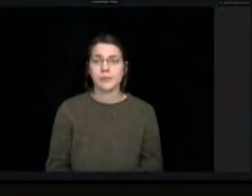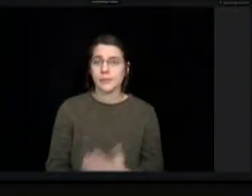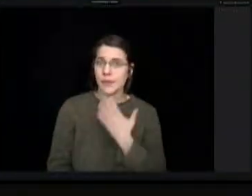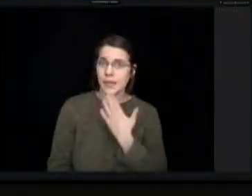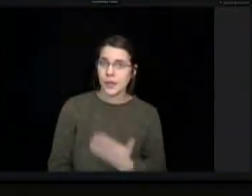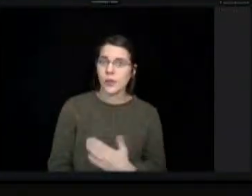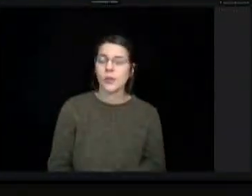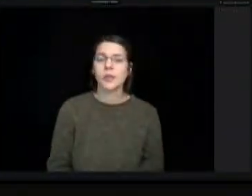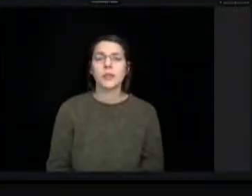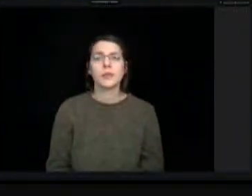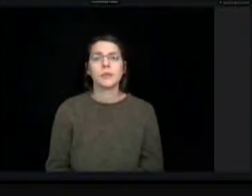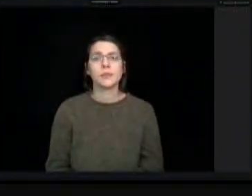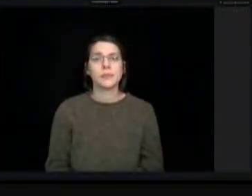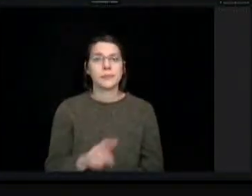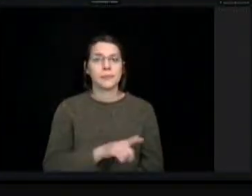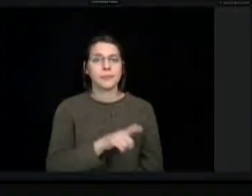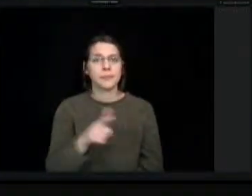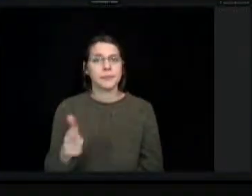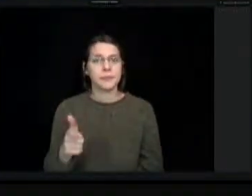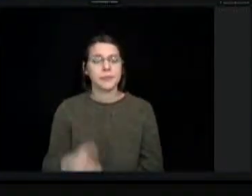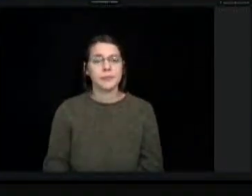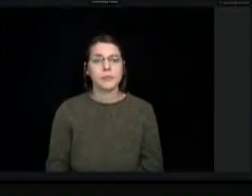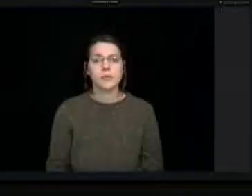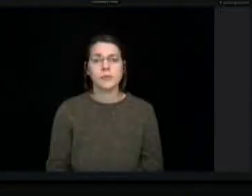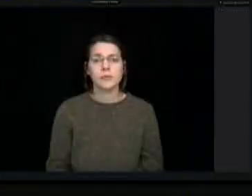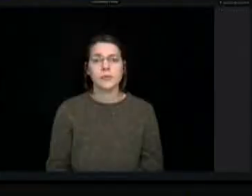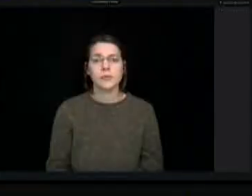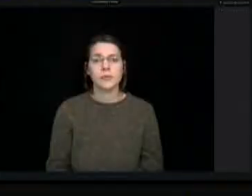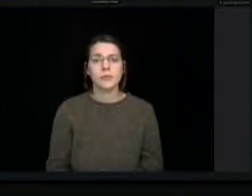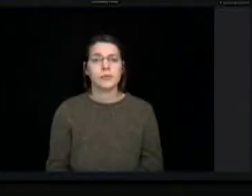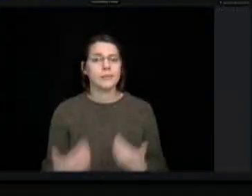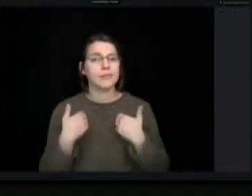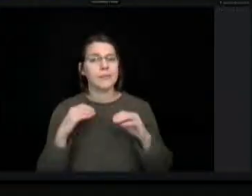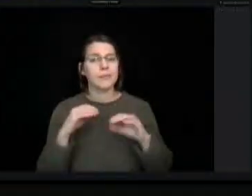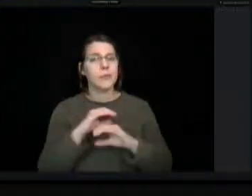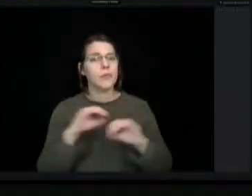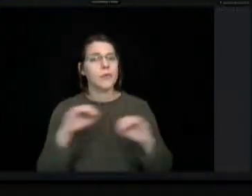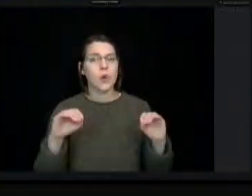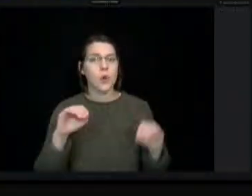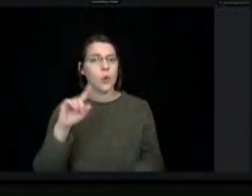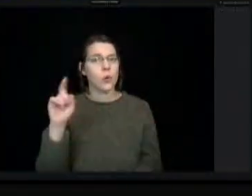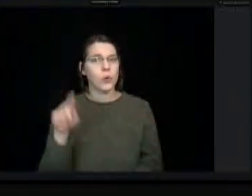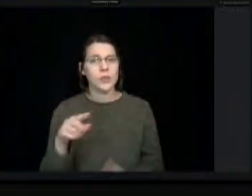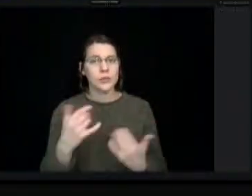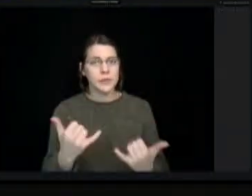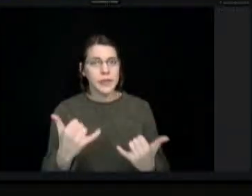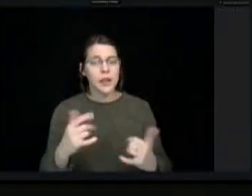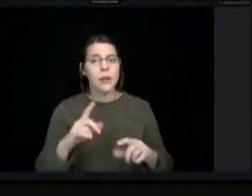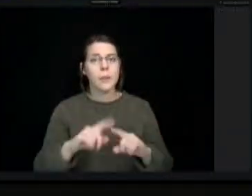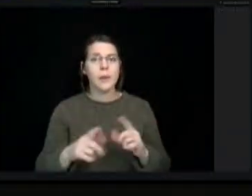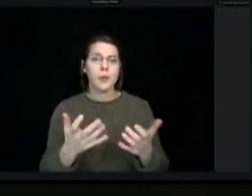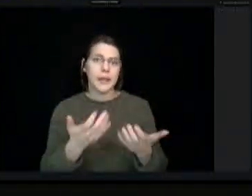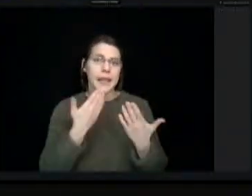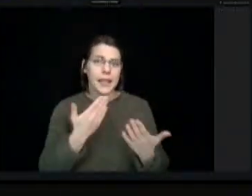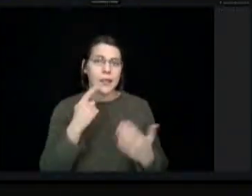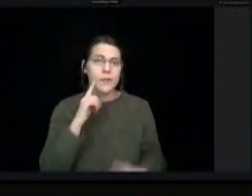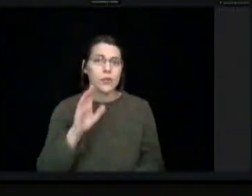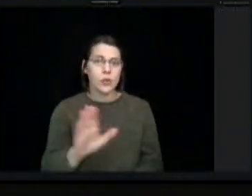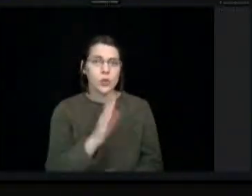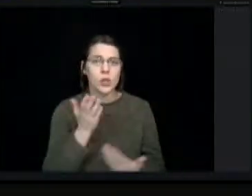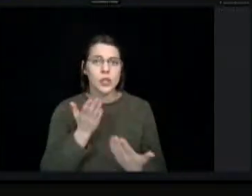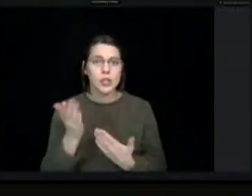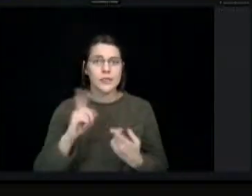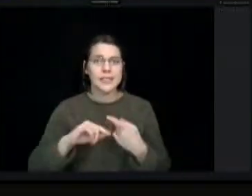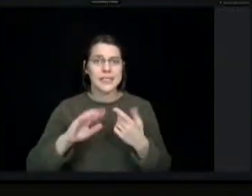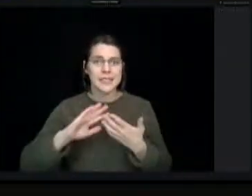Councilman Mosey. Yeah, I don't think I have any questions right at the moment, but I do want to, thank you, for your service to the city. And it's been